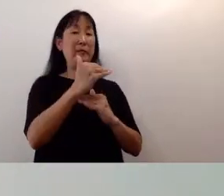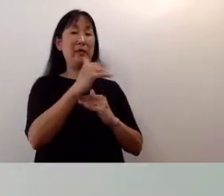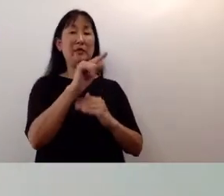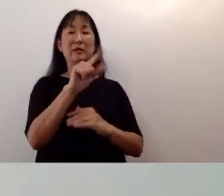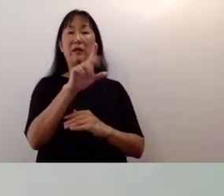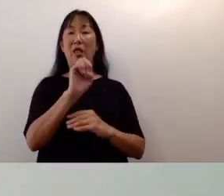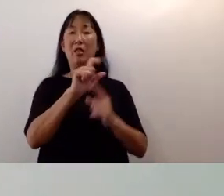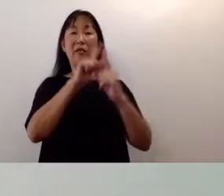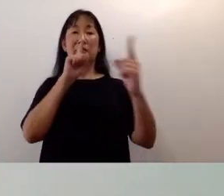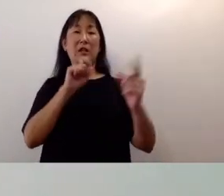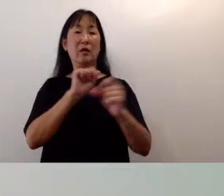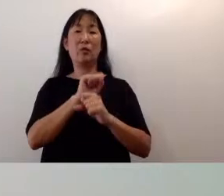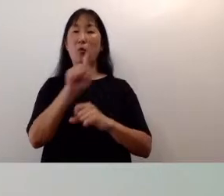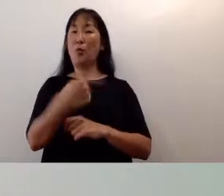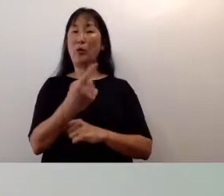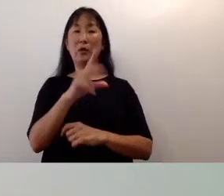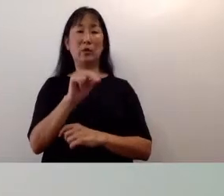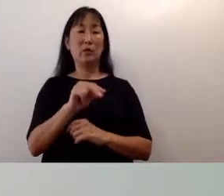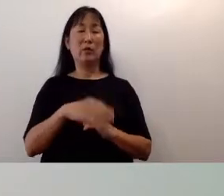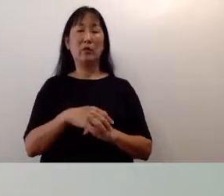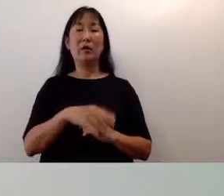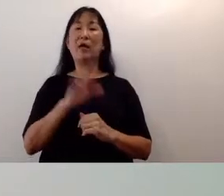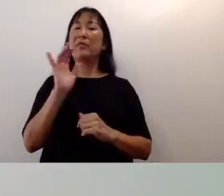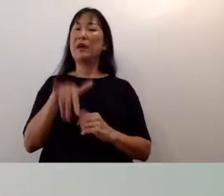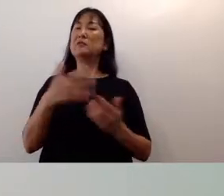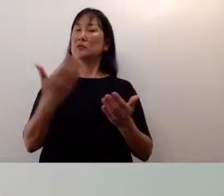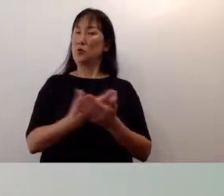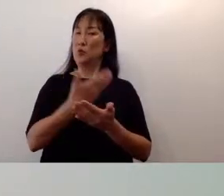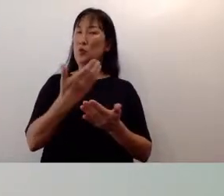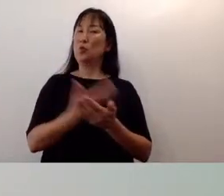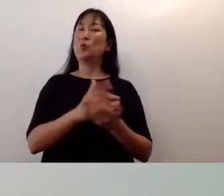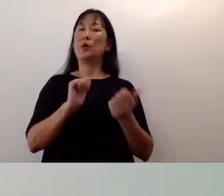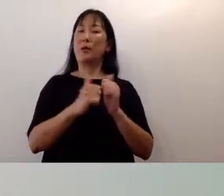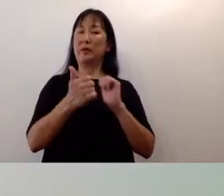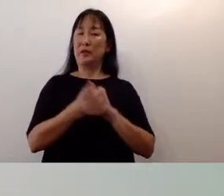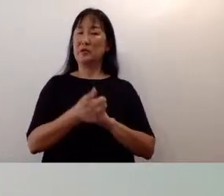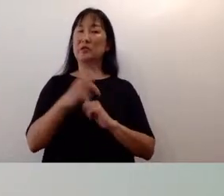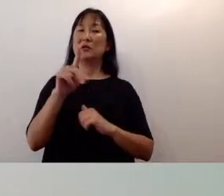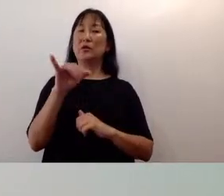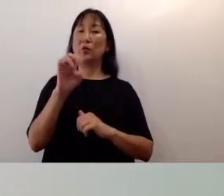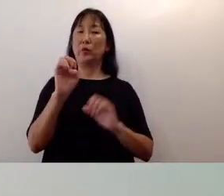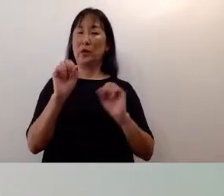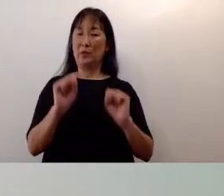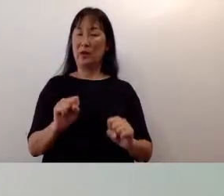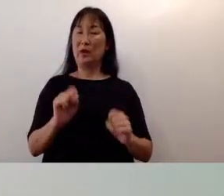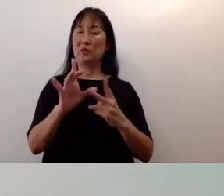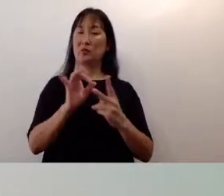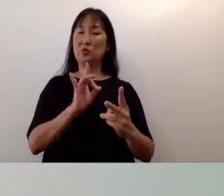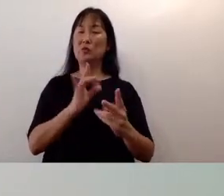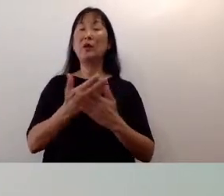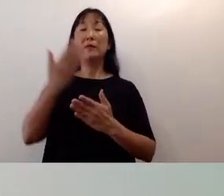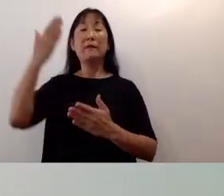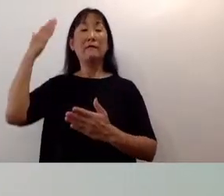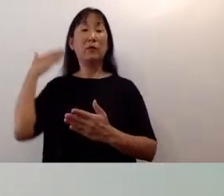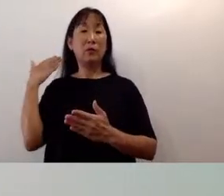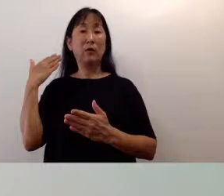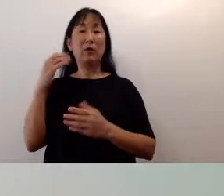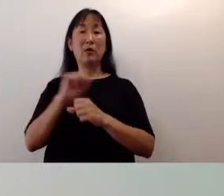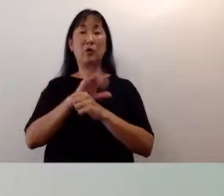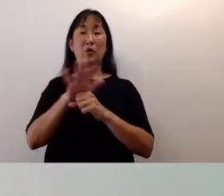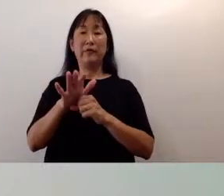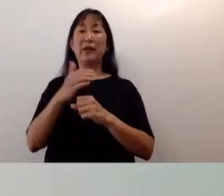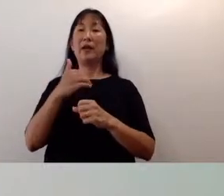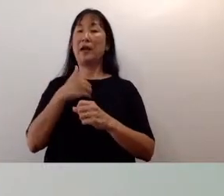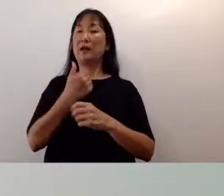telework is a fairly new accommodation that the DOE could potentially look at. Previous to COVID, there were